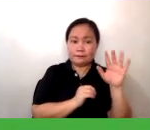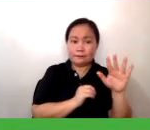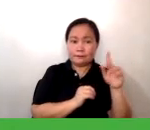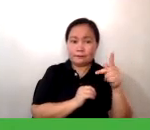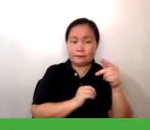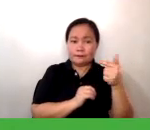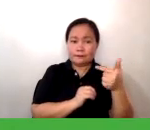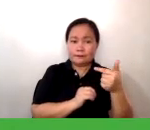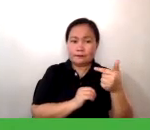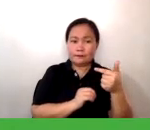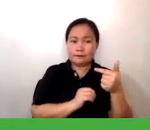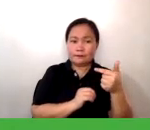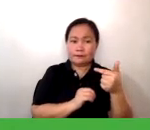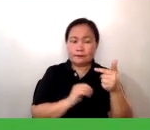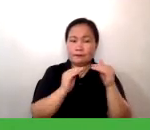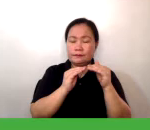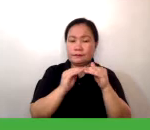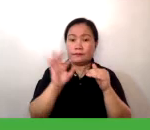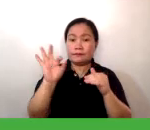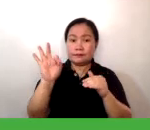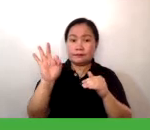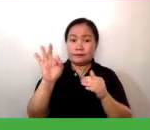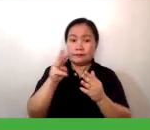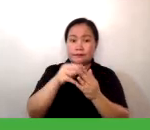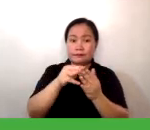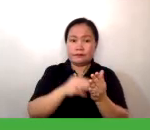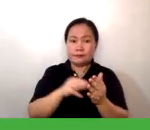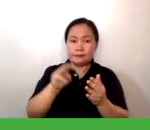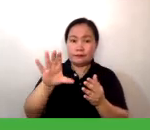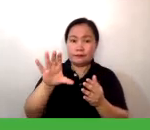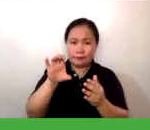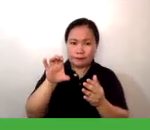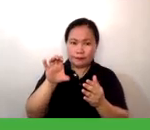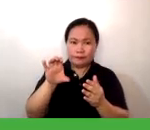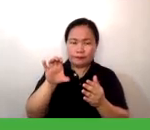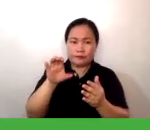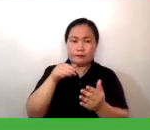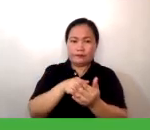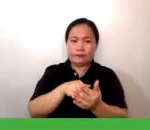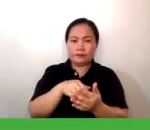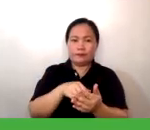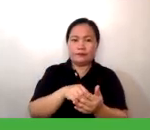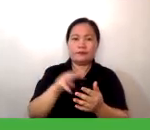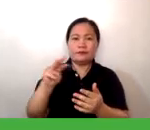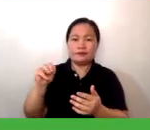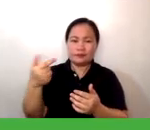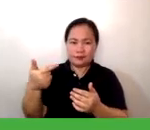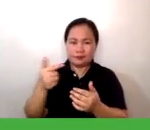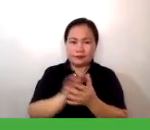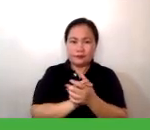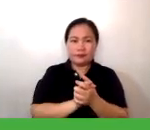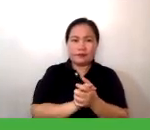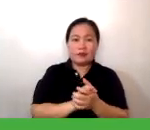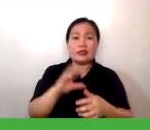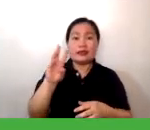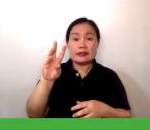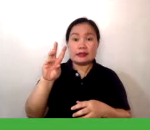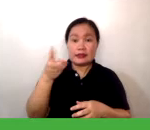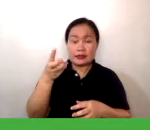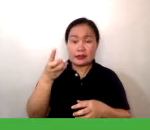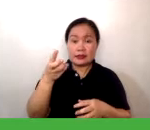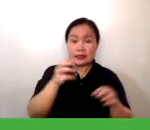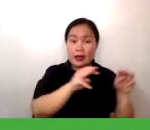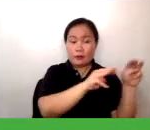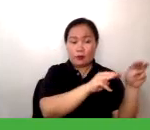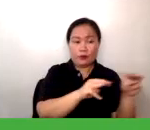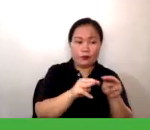So, from 9.5, 6 na moves. Kasi from here, 1, 2, 3, 4, 5, 6.